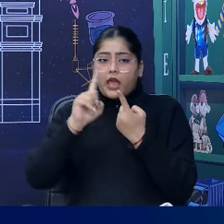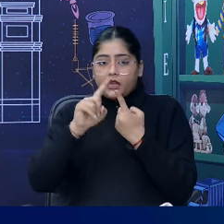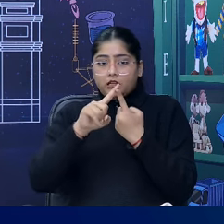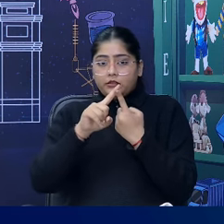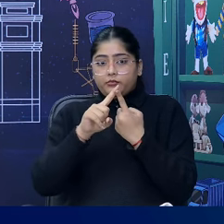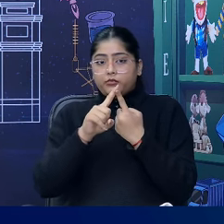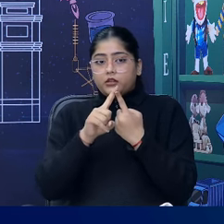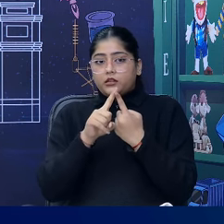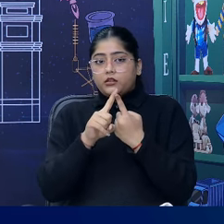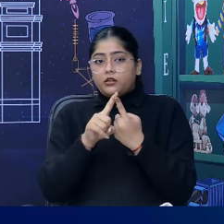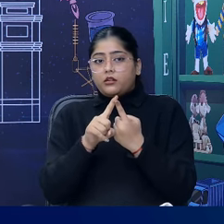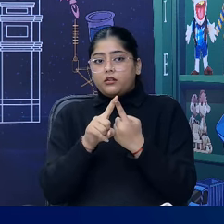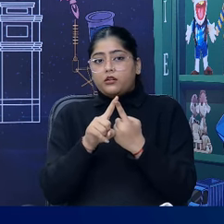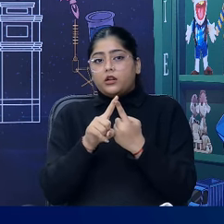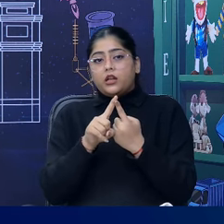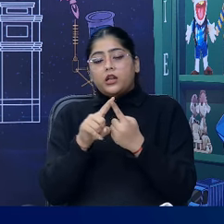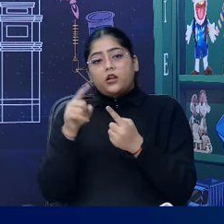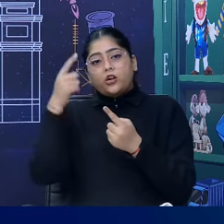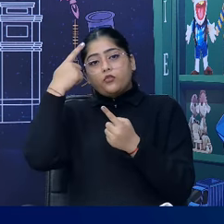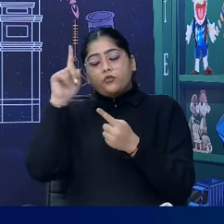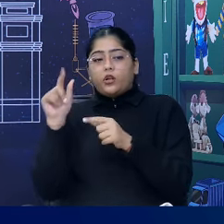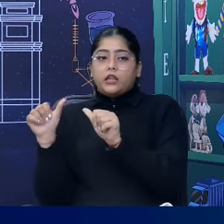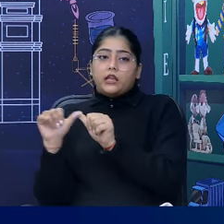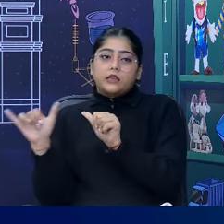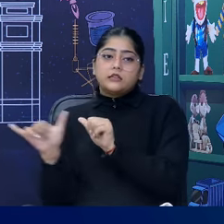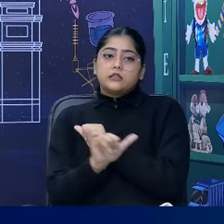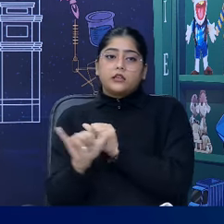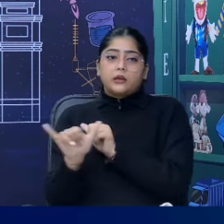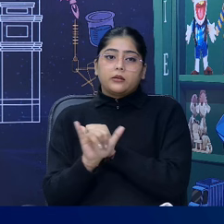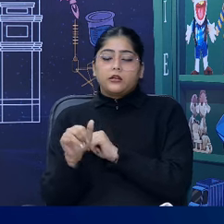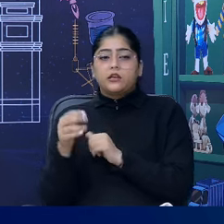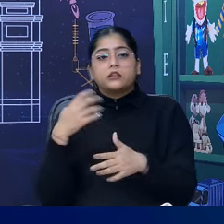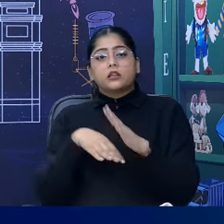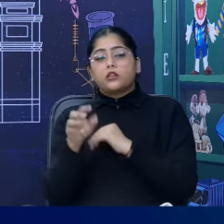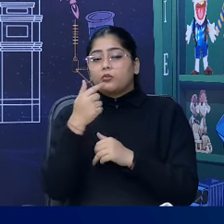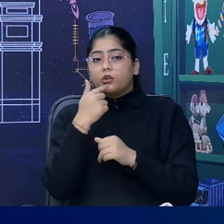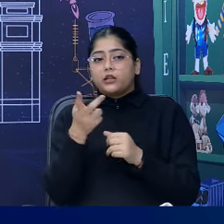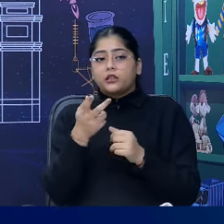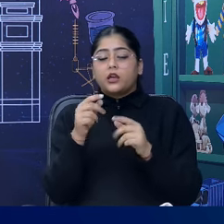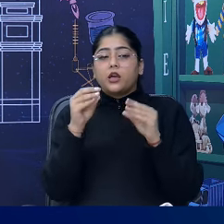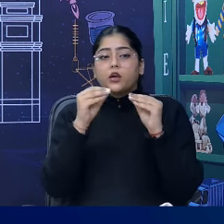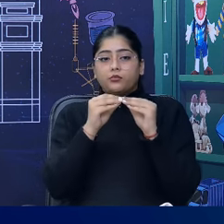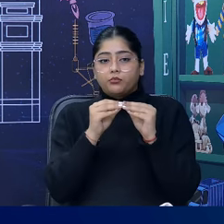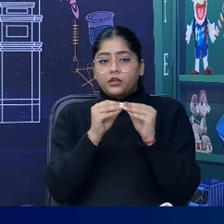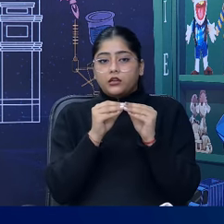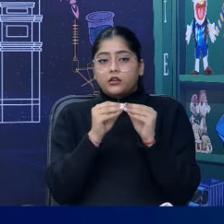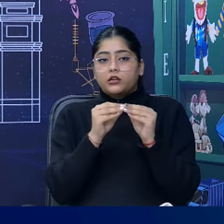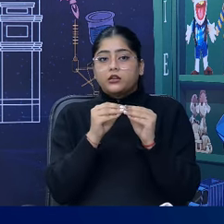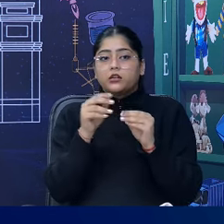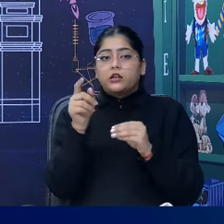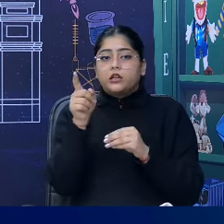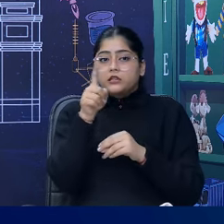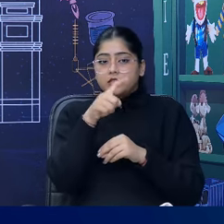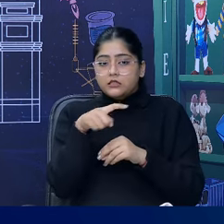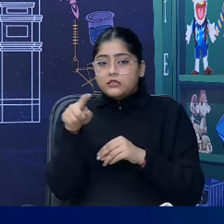the element of A. Yes. And in the symbol form, we will write B as the subset of